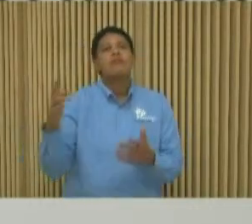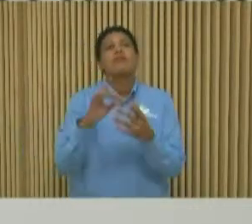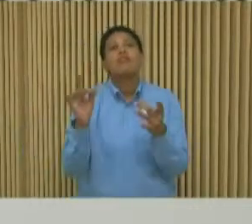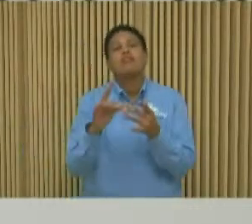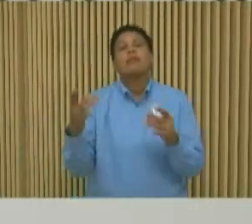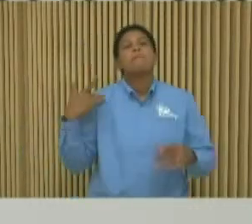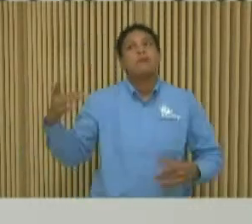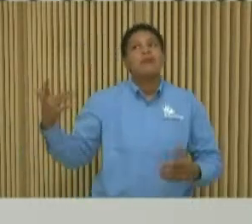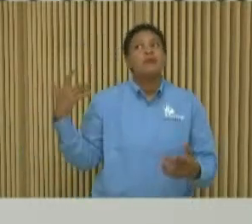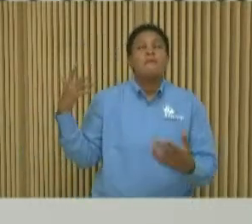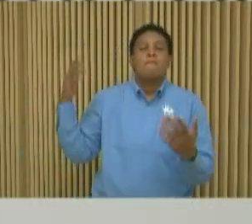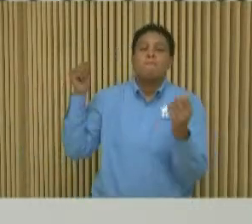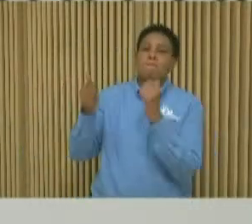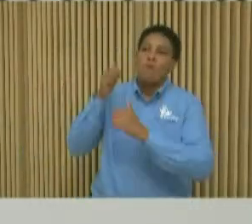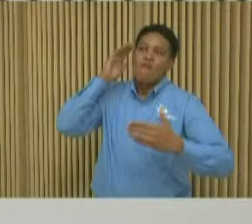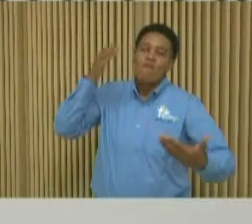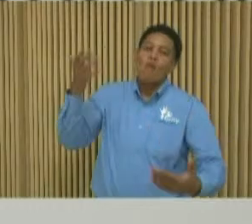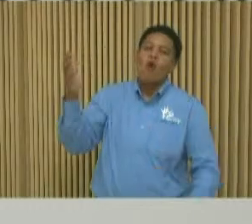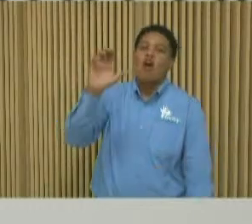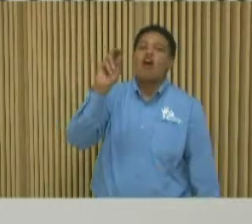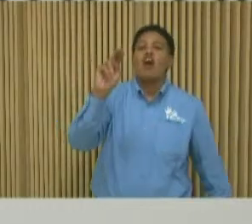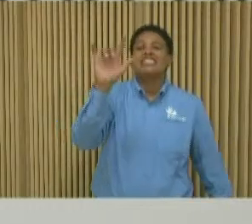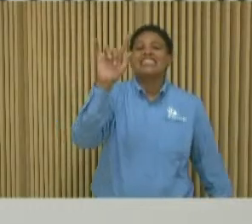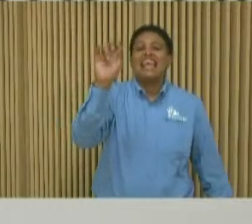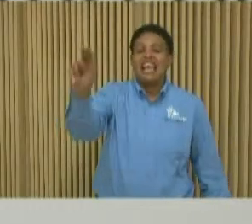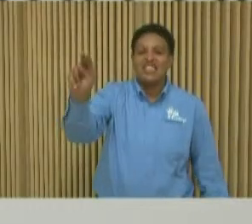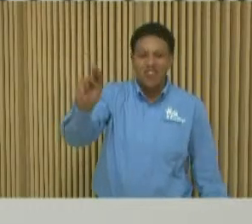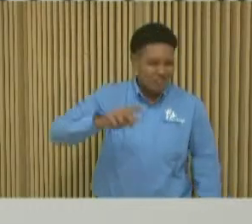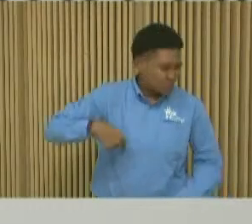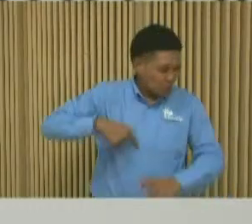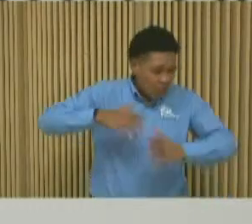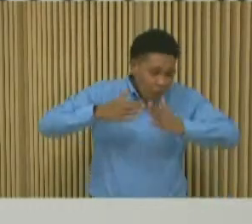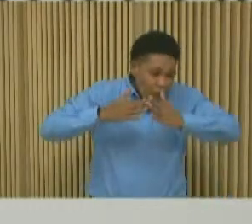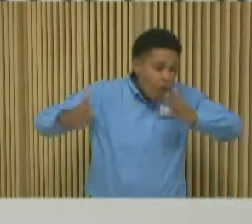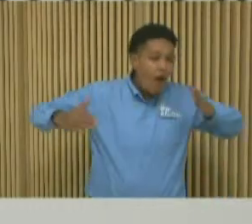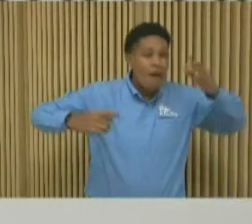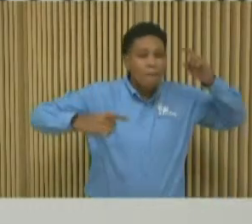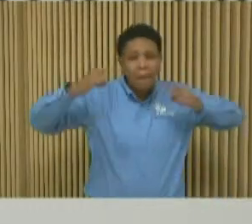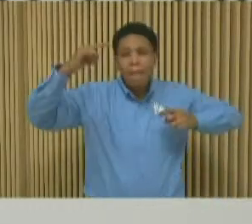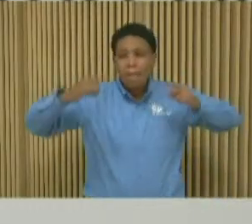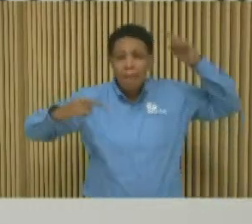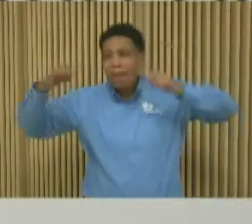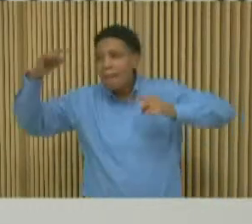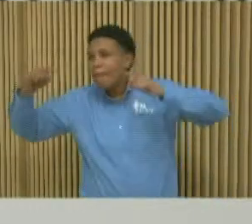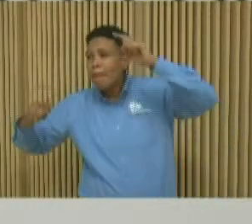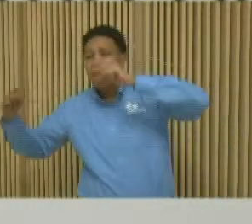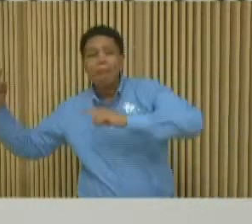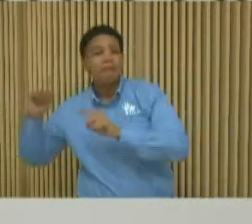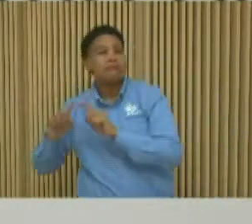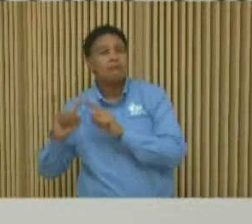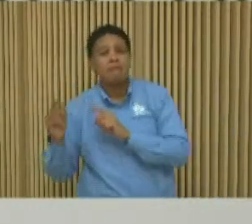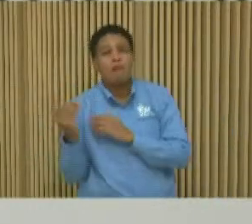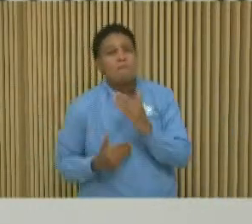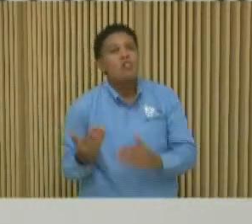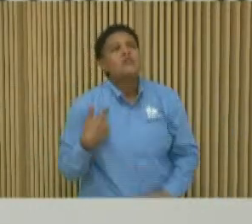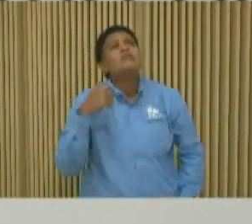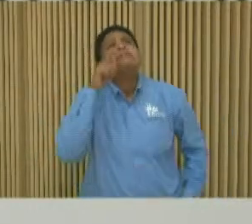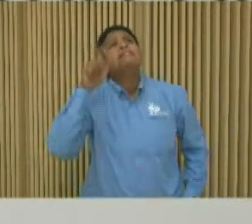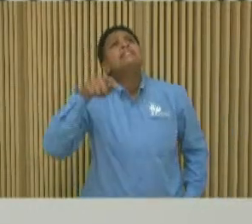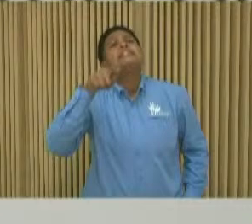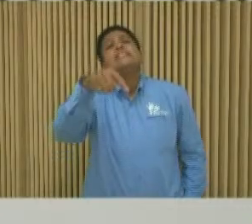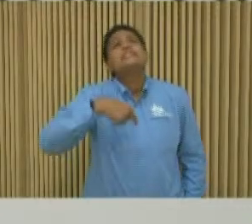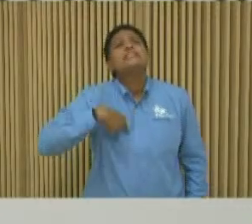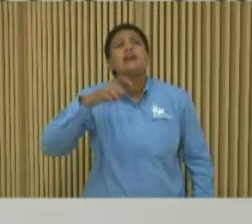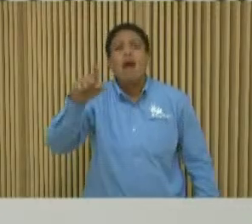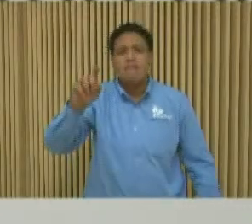as Minister said, we have a wide range of processes. So there's no need for us to handle